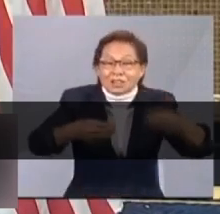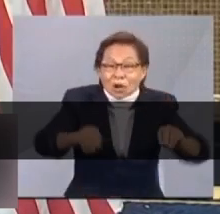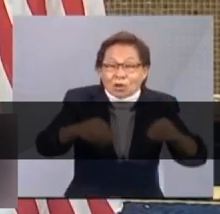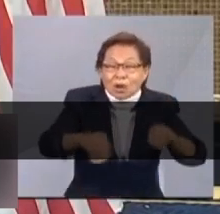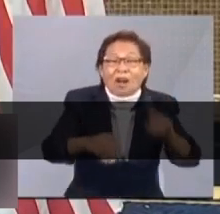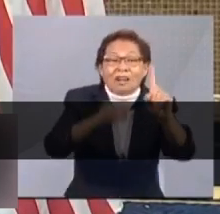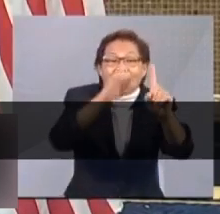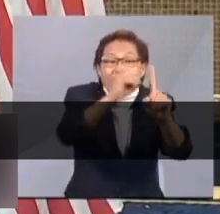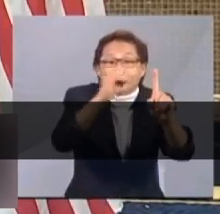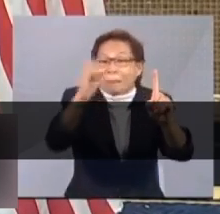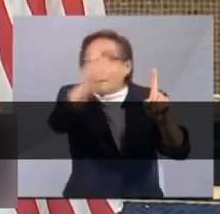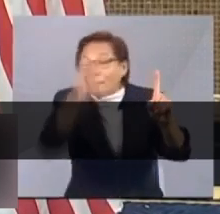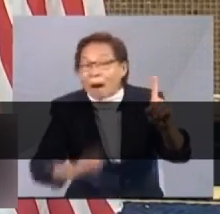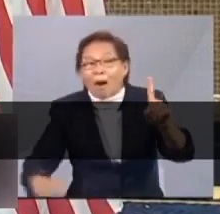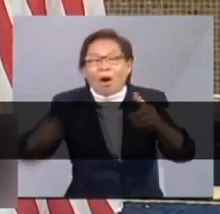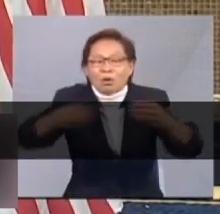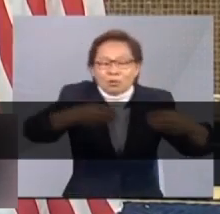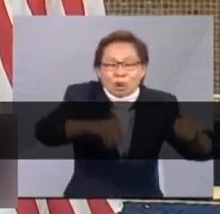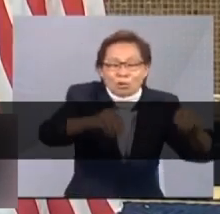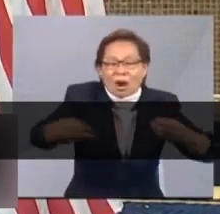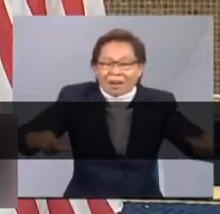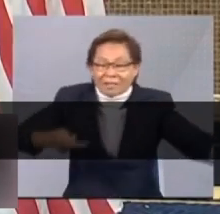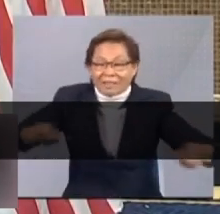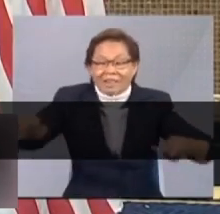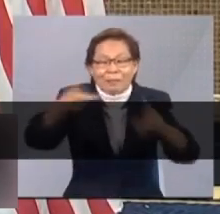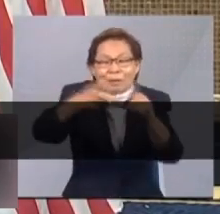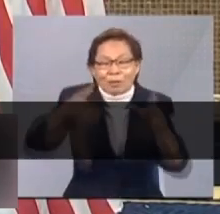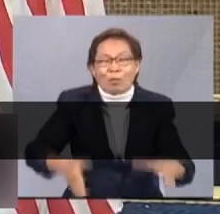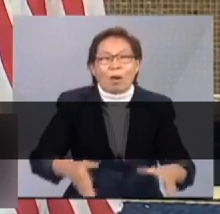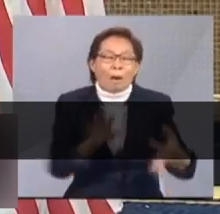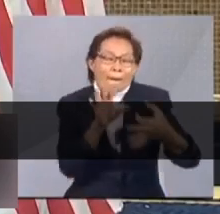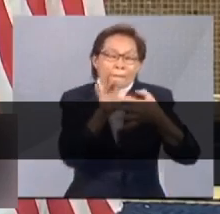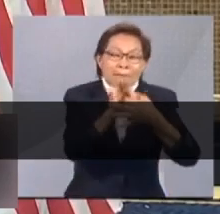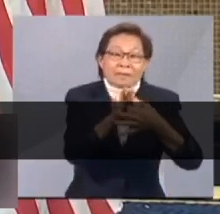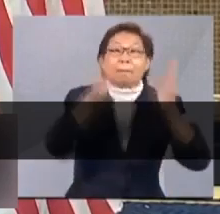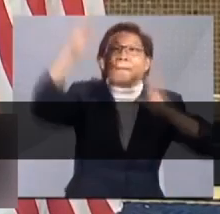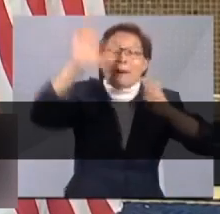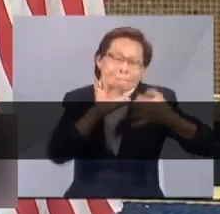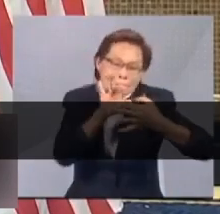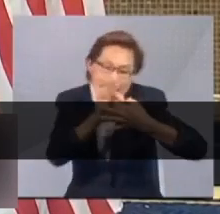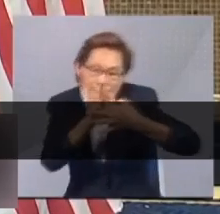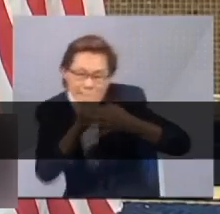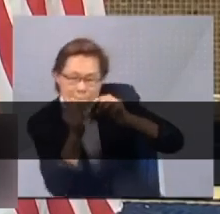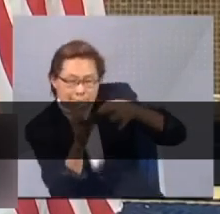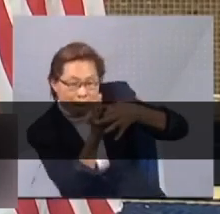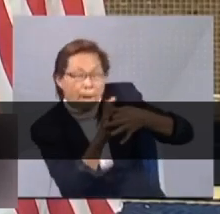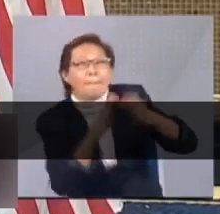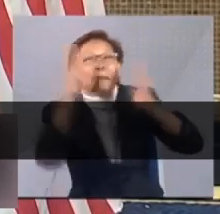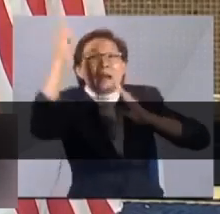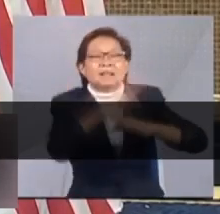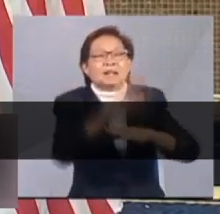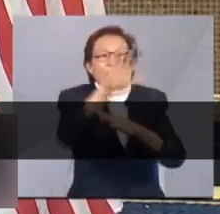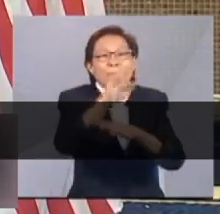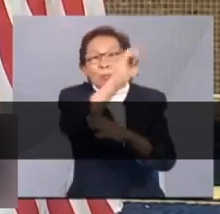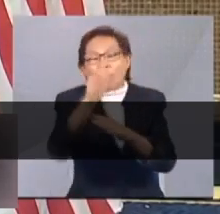sebanyak 100% ke atas penjualan kereta penumpang pemasangan tempatan dan 50% bagi